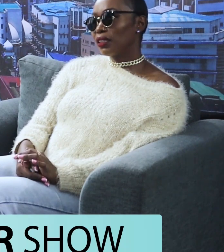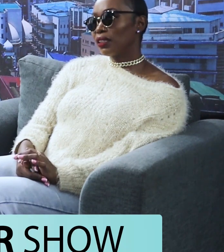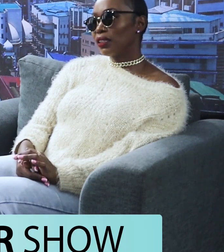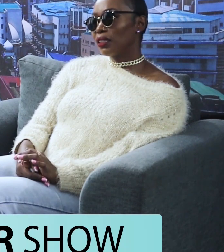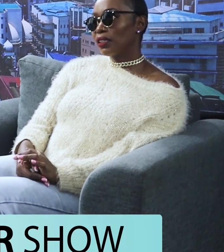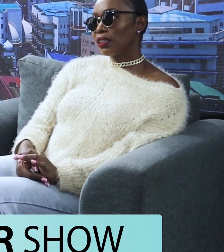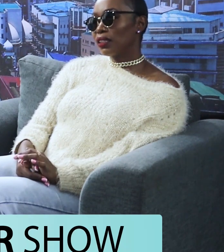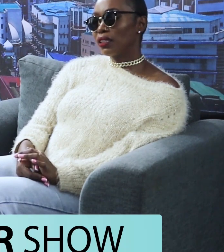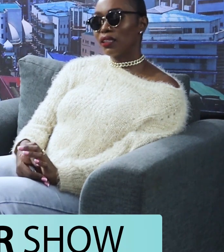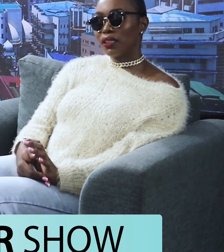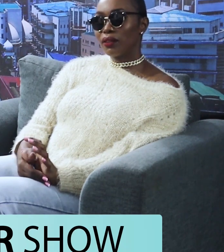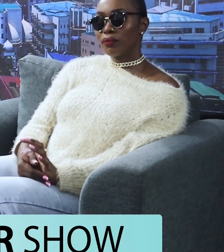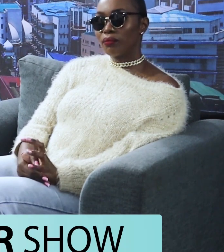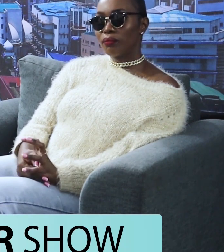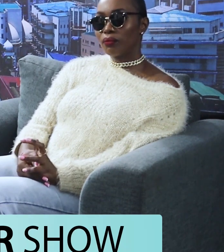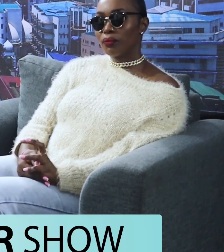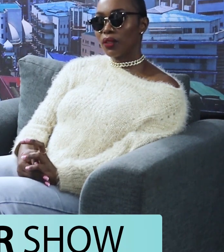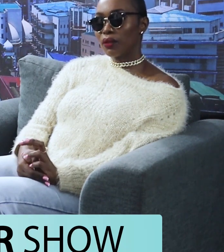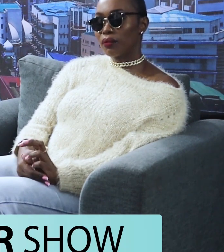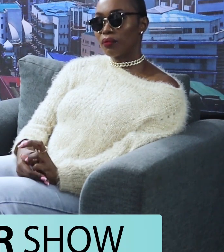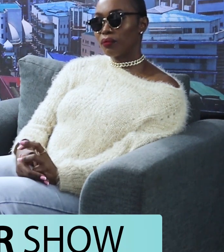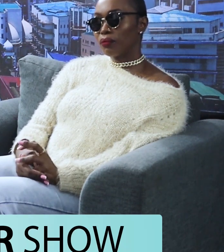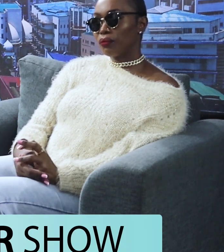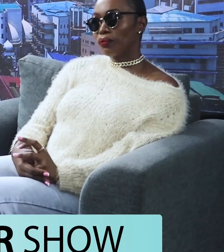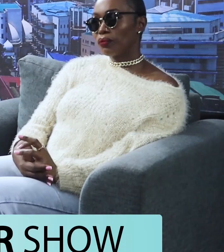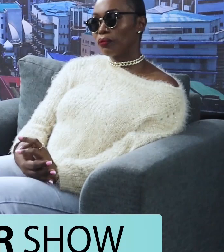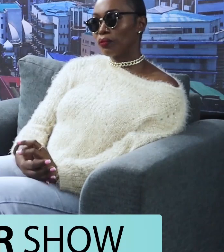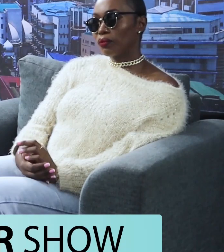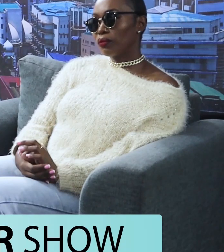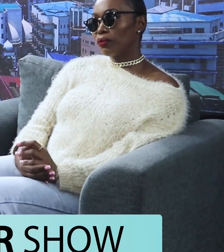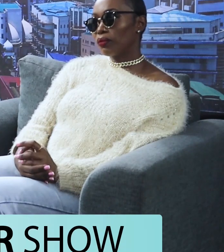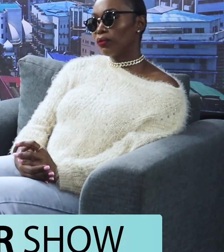if maybe I want a dress,